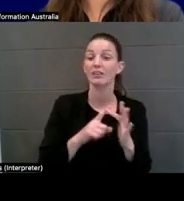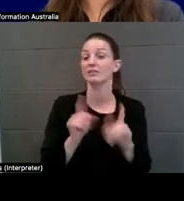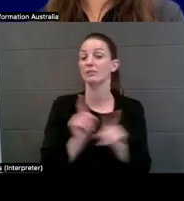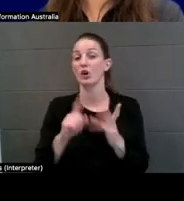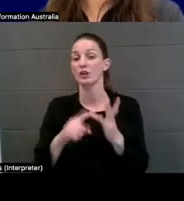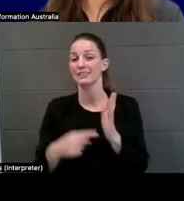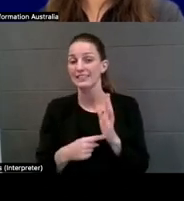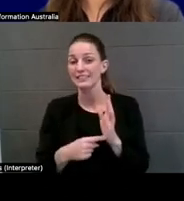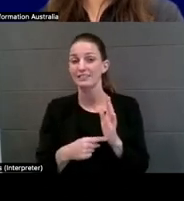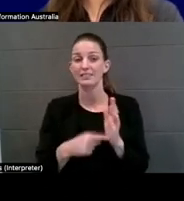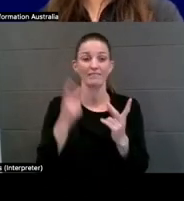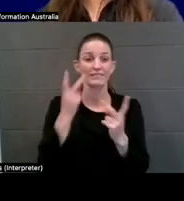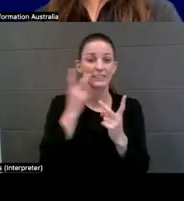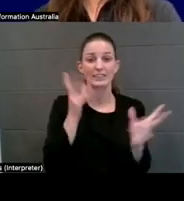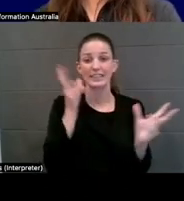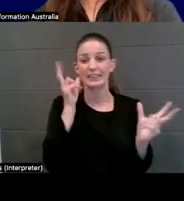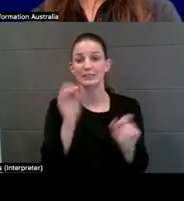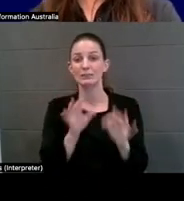well.